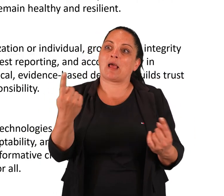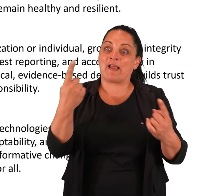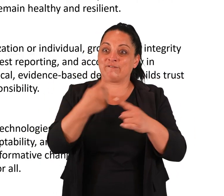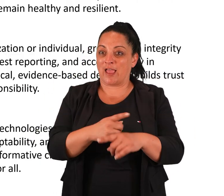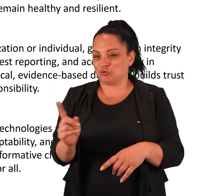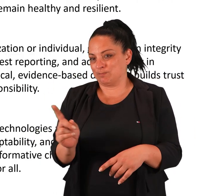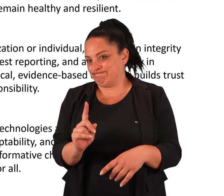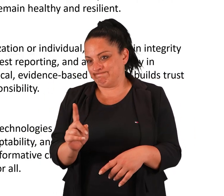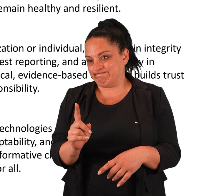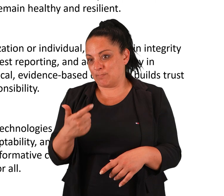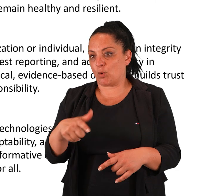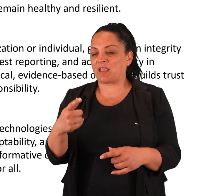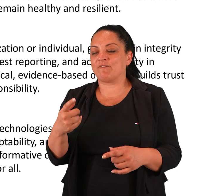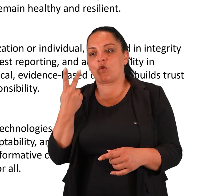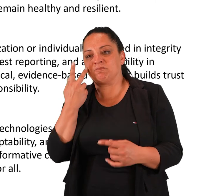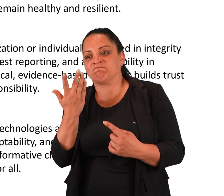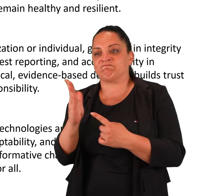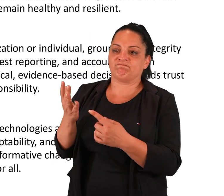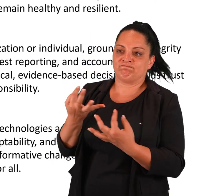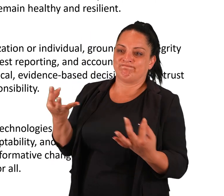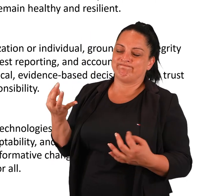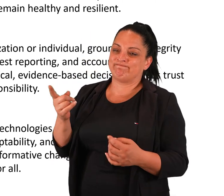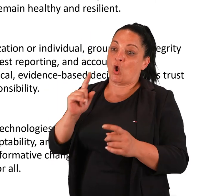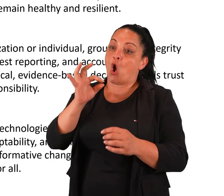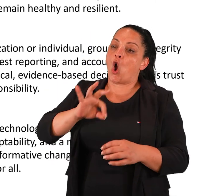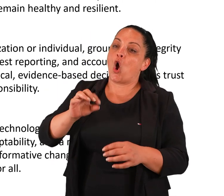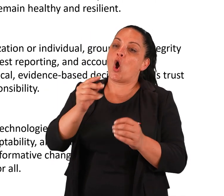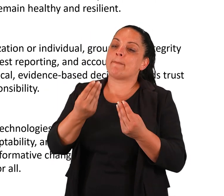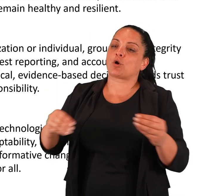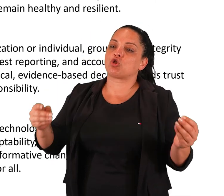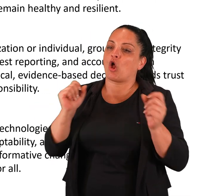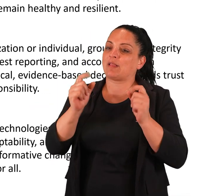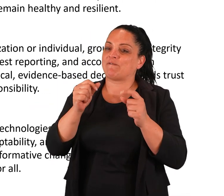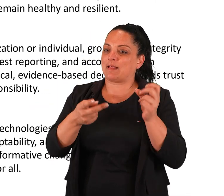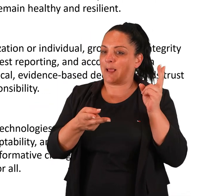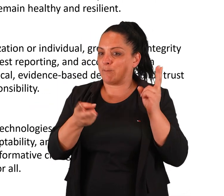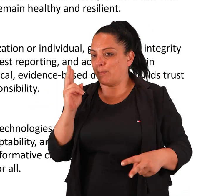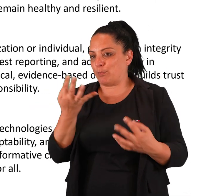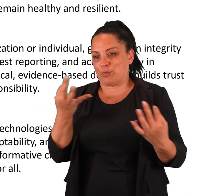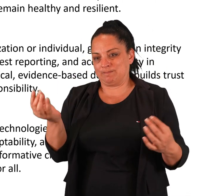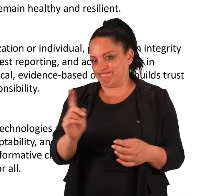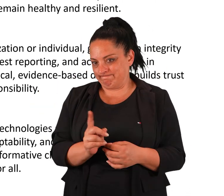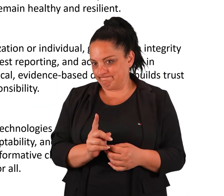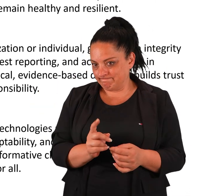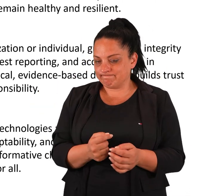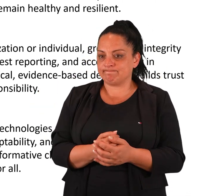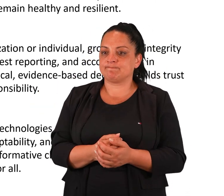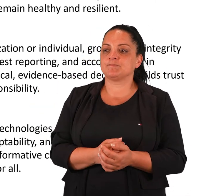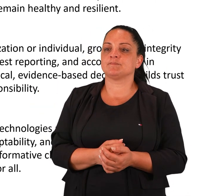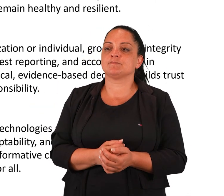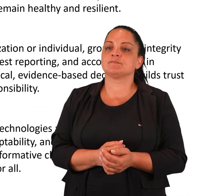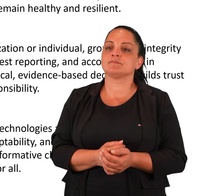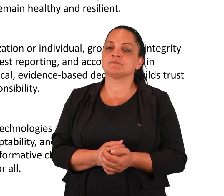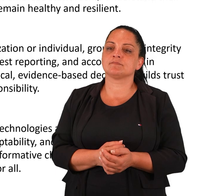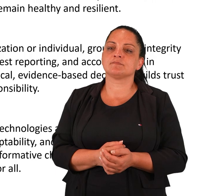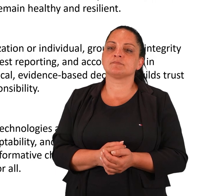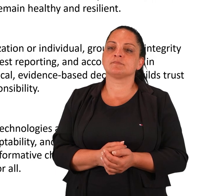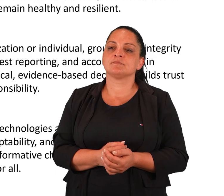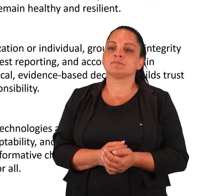actually is, faking being eco-friendly just to look good or sell more products.